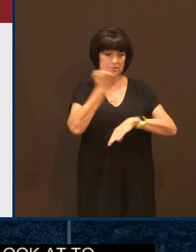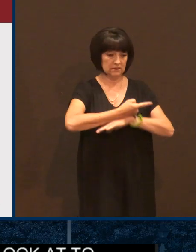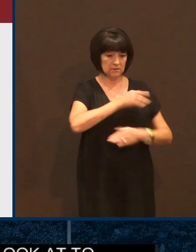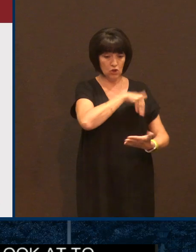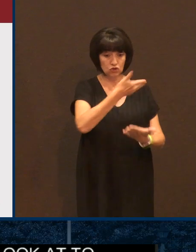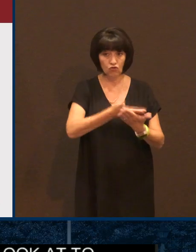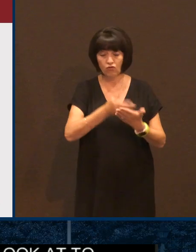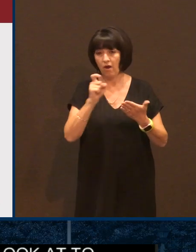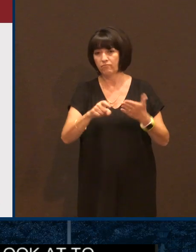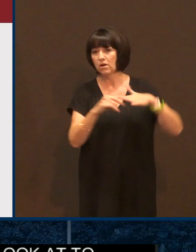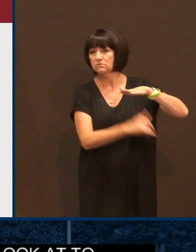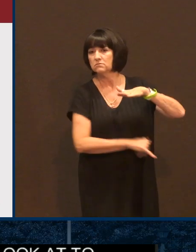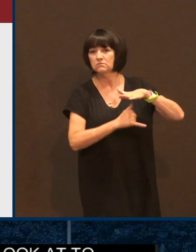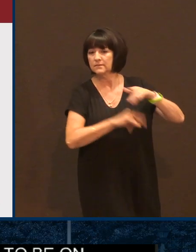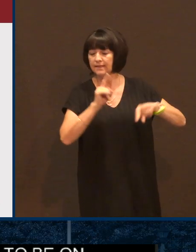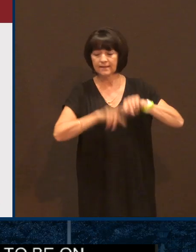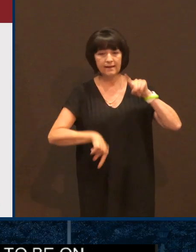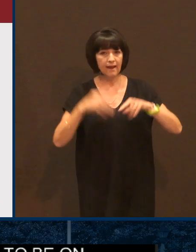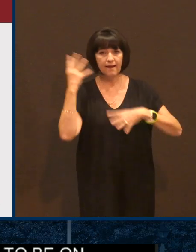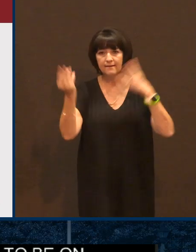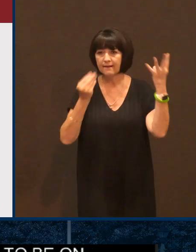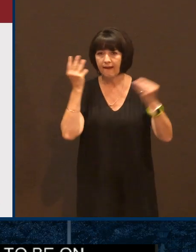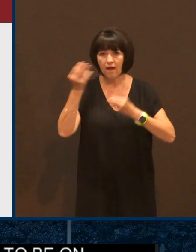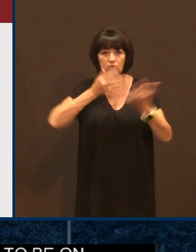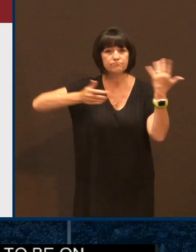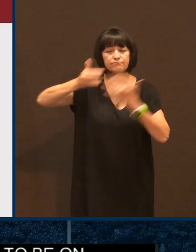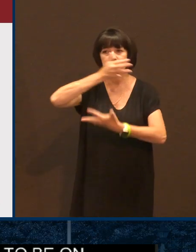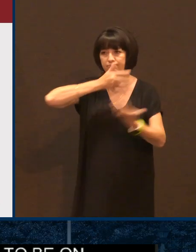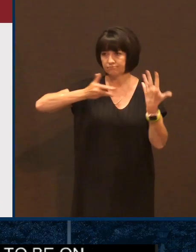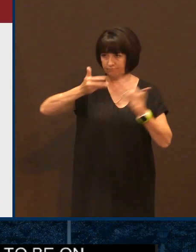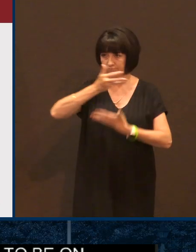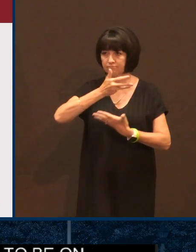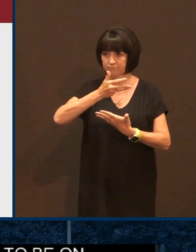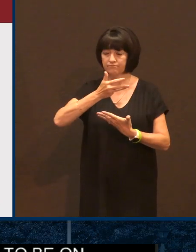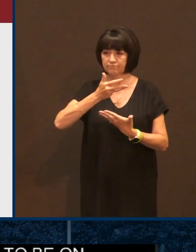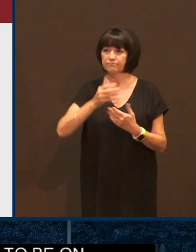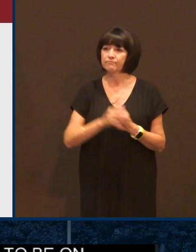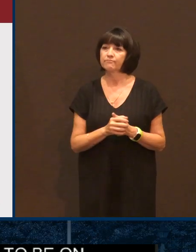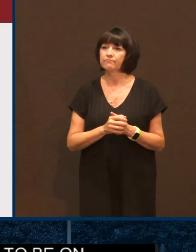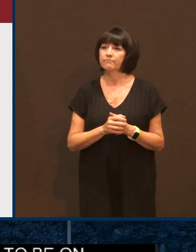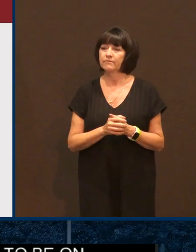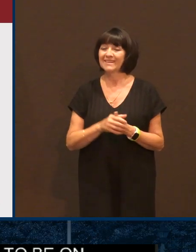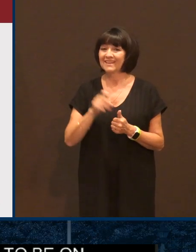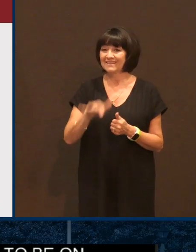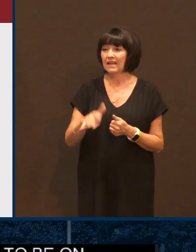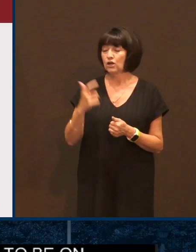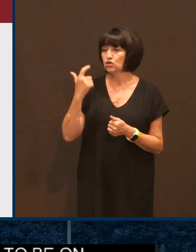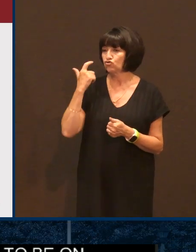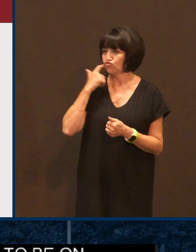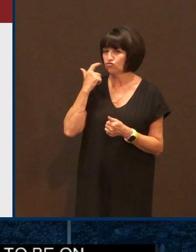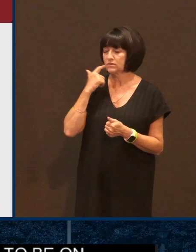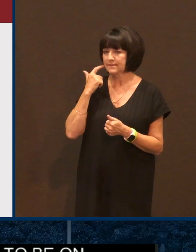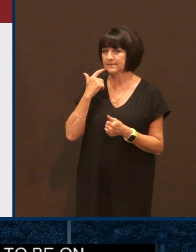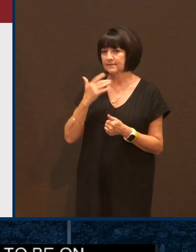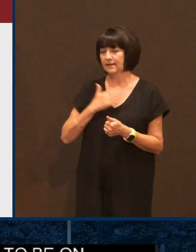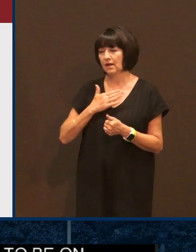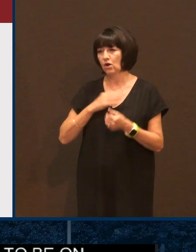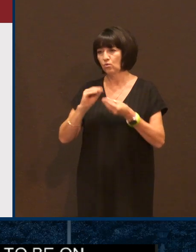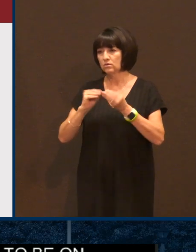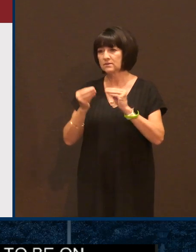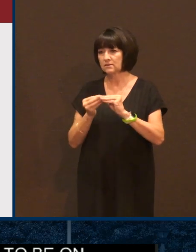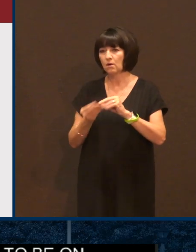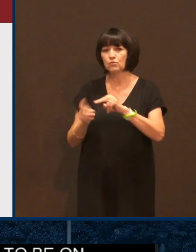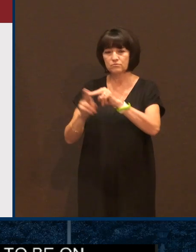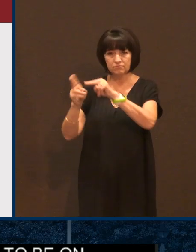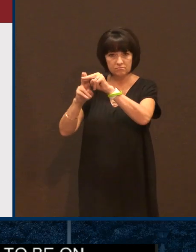has not increased by a significant amount and recently, thank God, and we're down